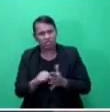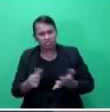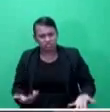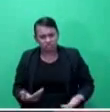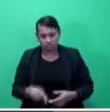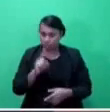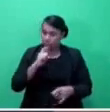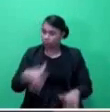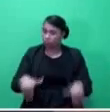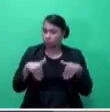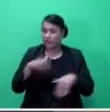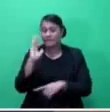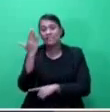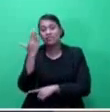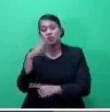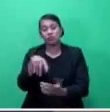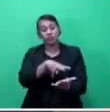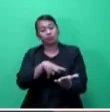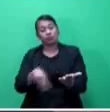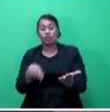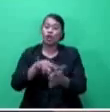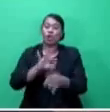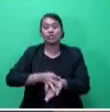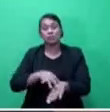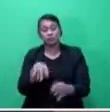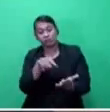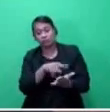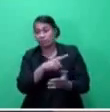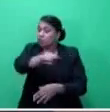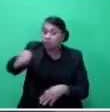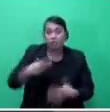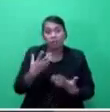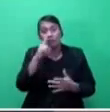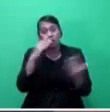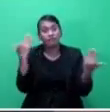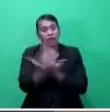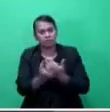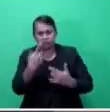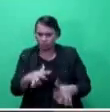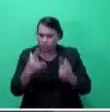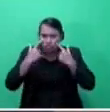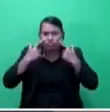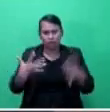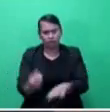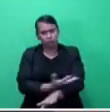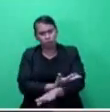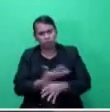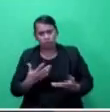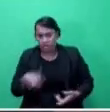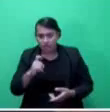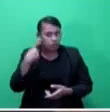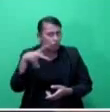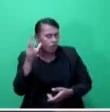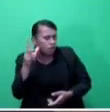sits on Facebook, they are in hospitals directly exposed. Imagine, Mr. Speaker, sir, imagine how they feel when they hear him calling their